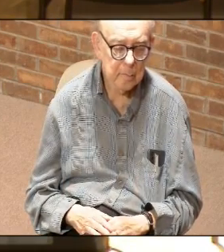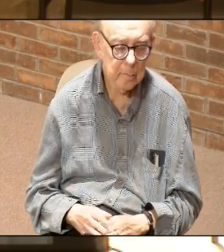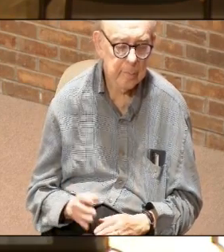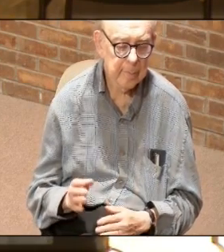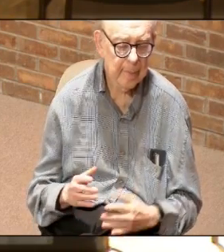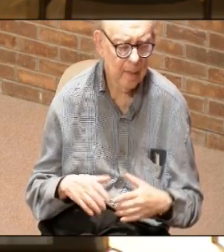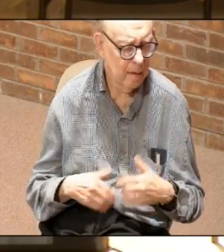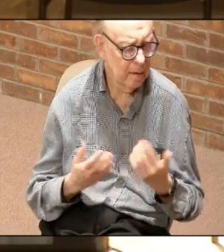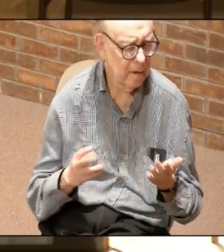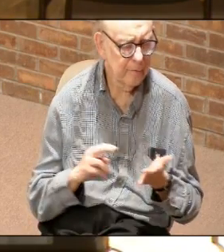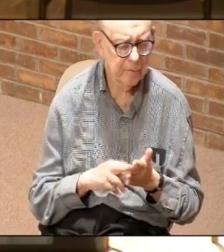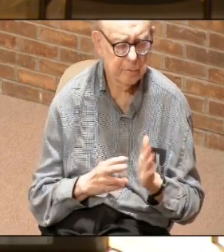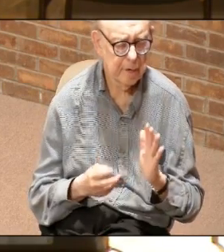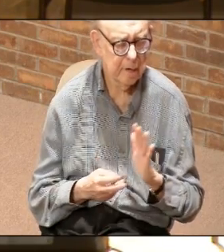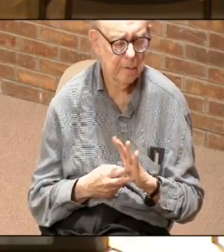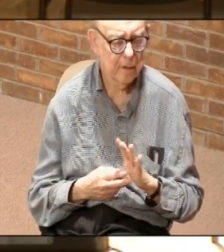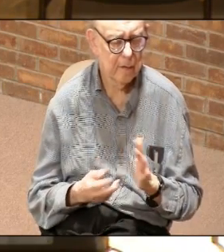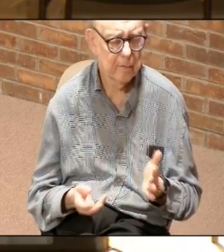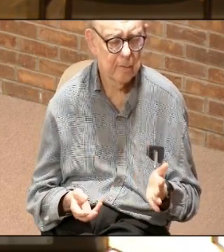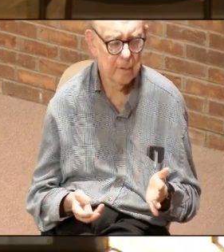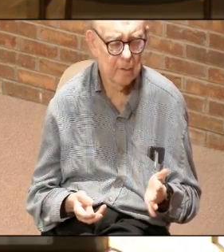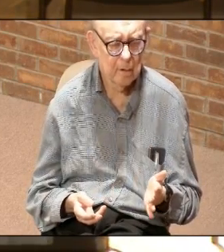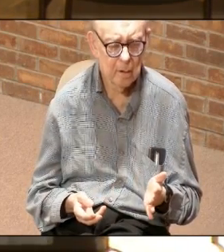What is life?